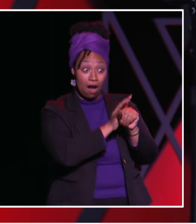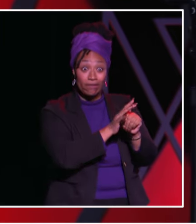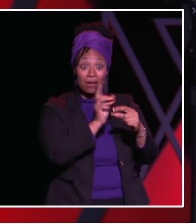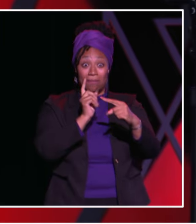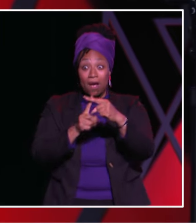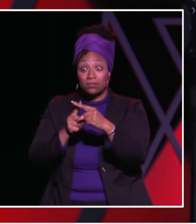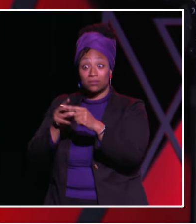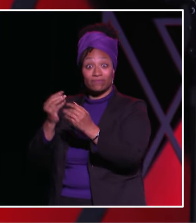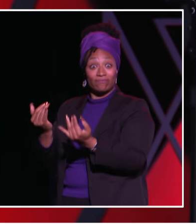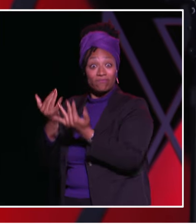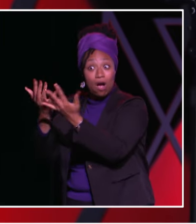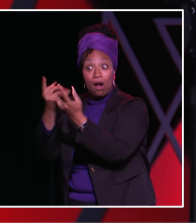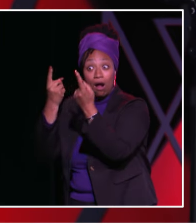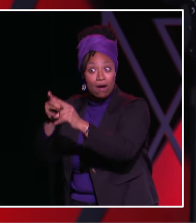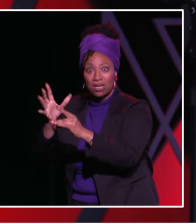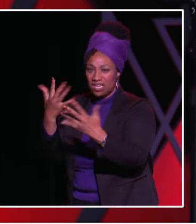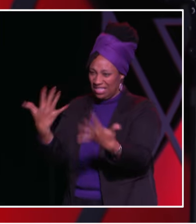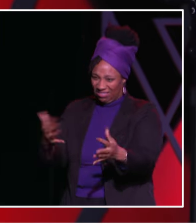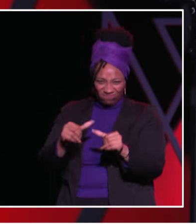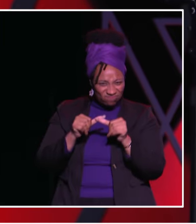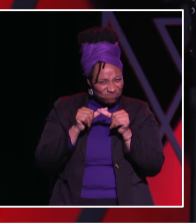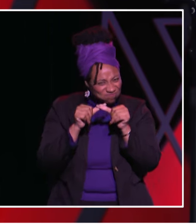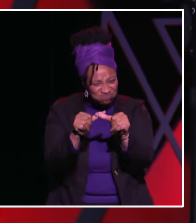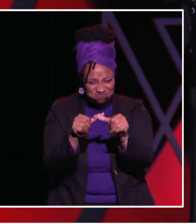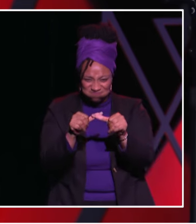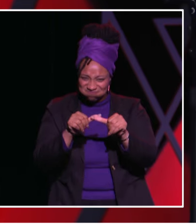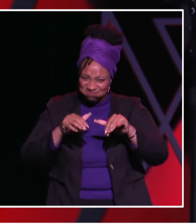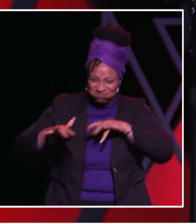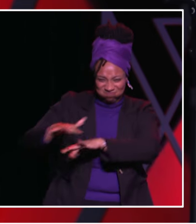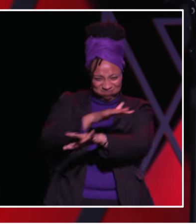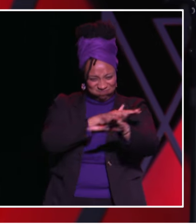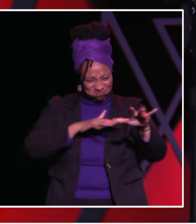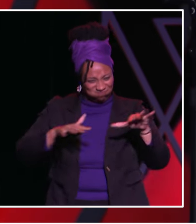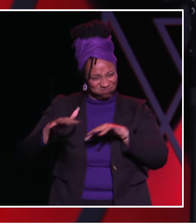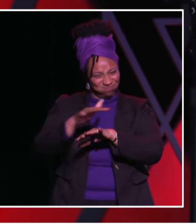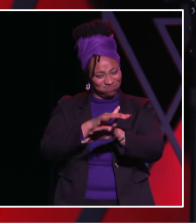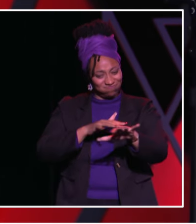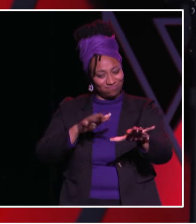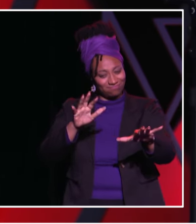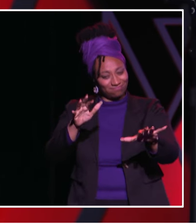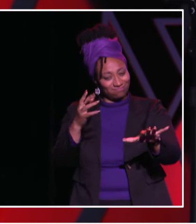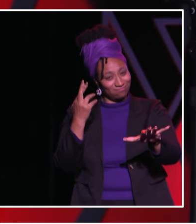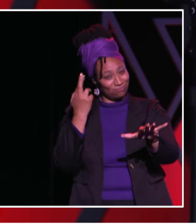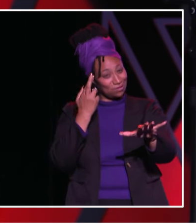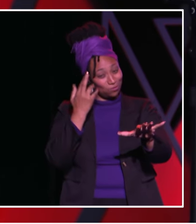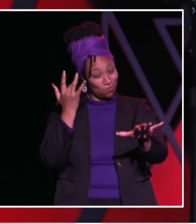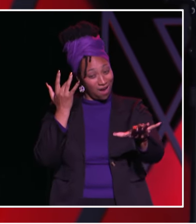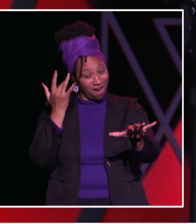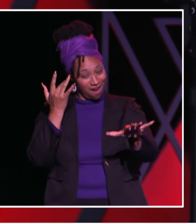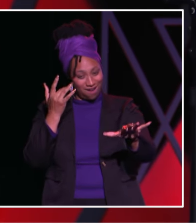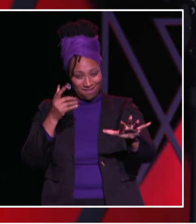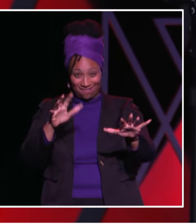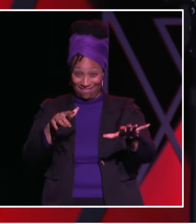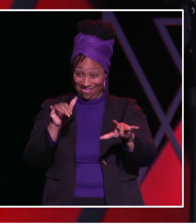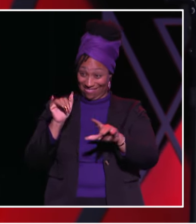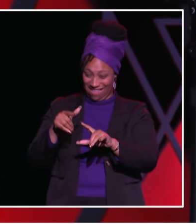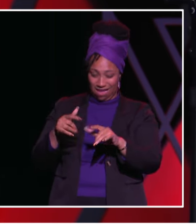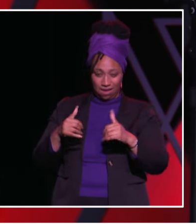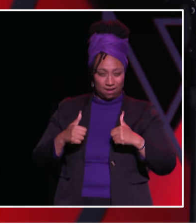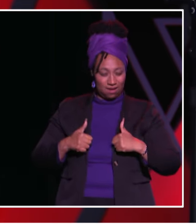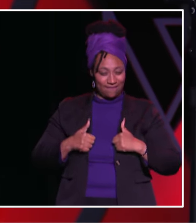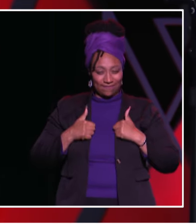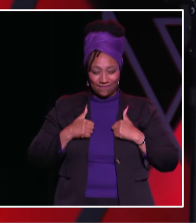for Lifetime Achievement in this milestone year. This award is reserved for luminaries whose